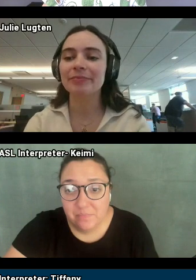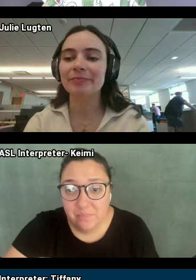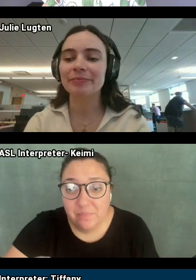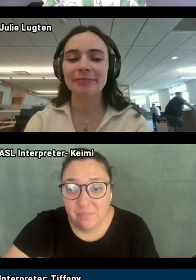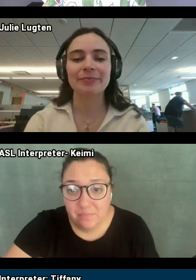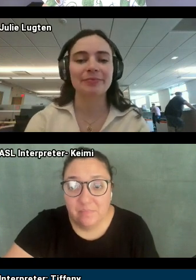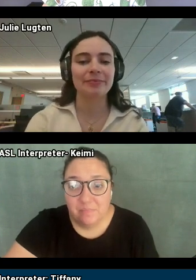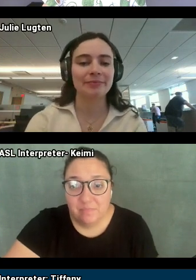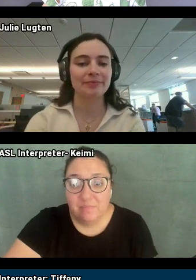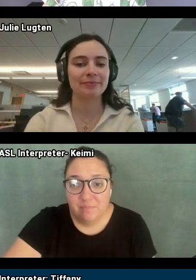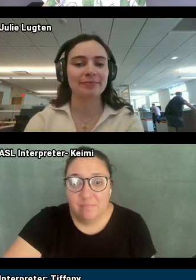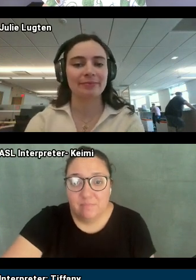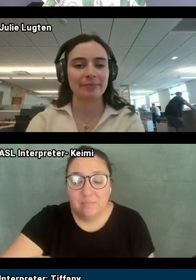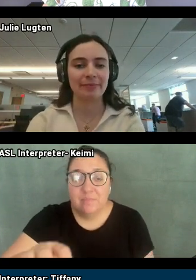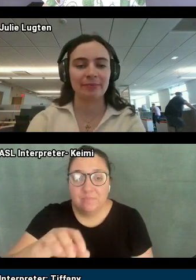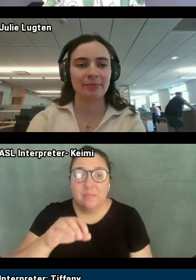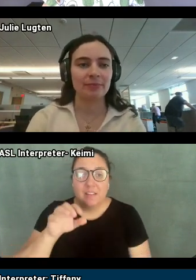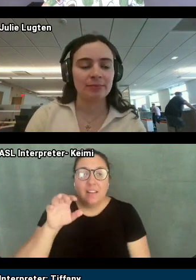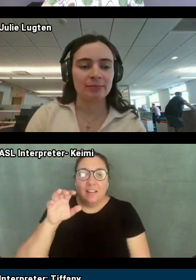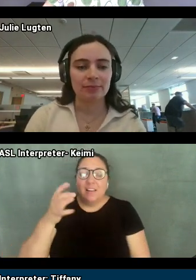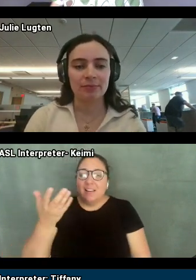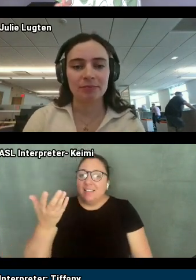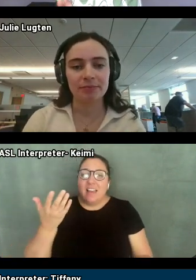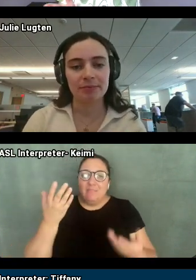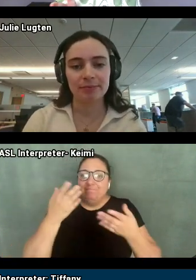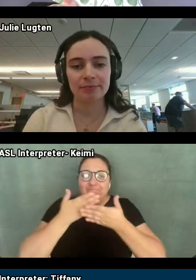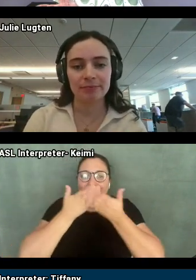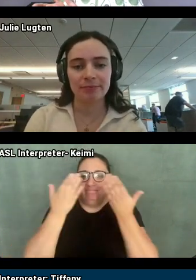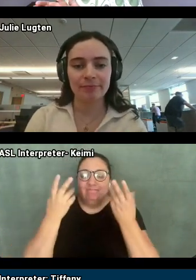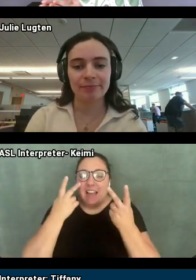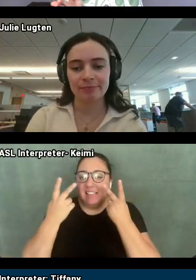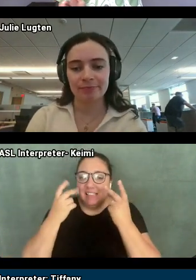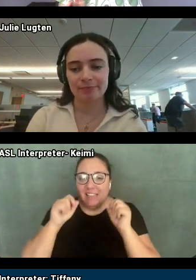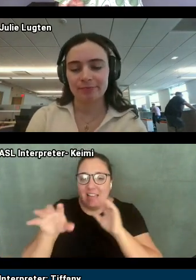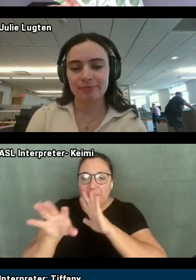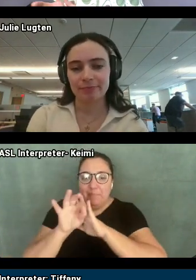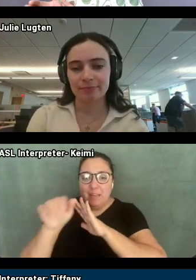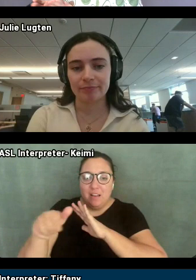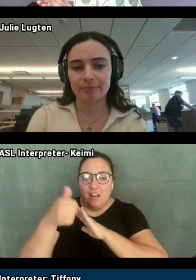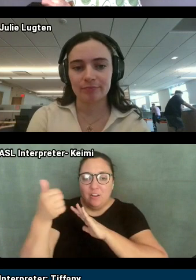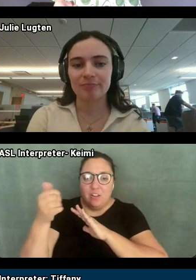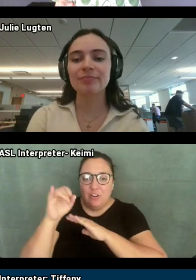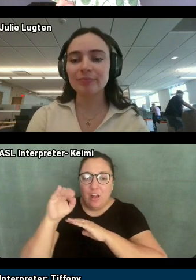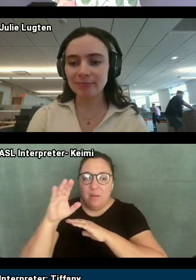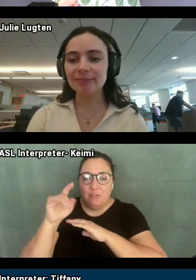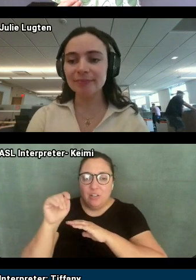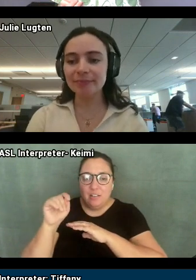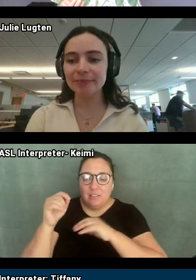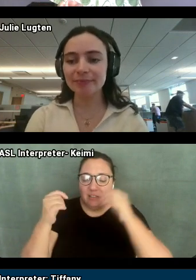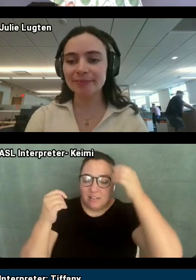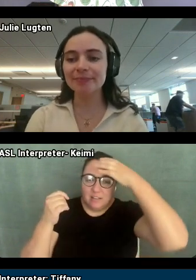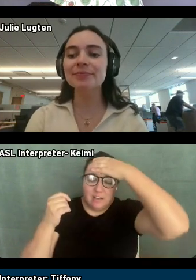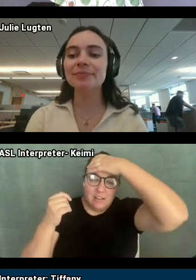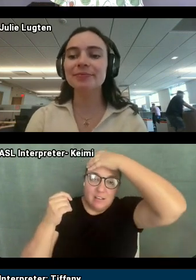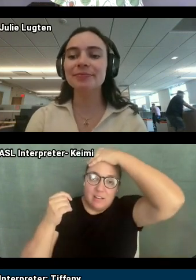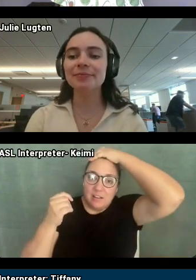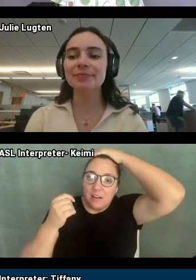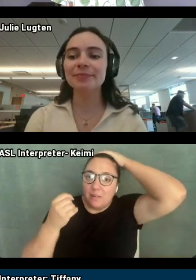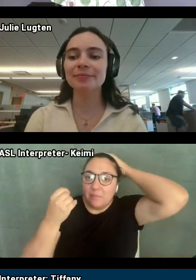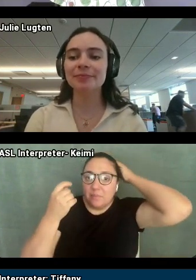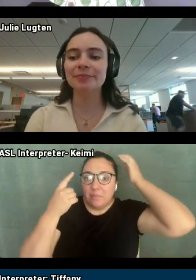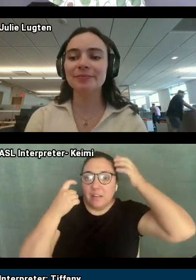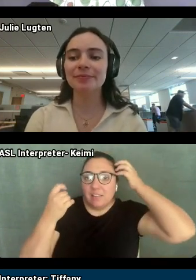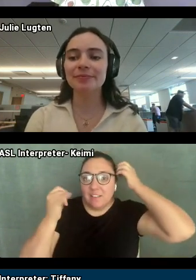anywhere here where I can like select a different object. So I think because I'm in the contact object record editor, I can only select kind of